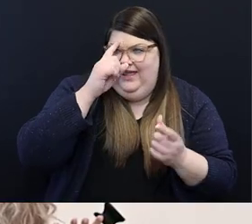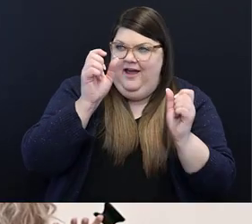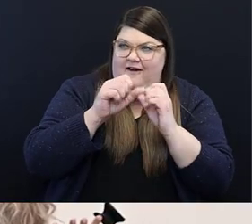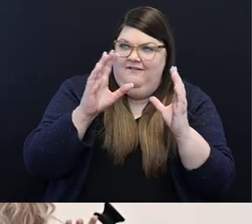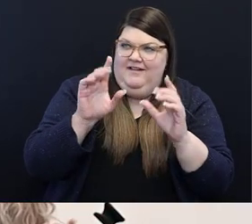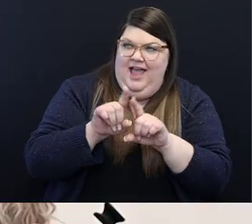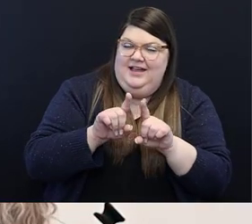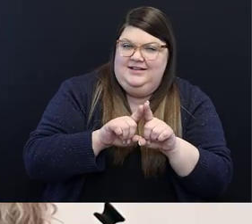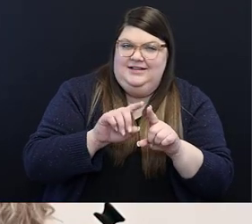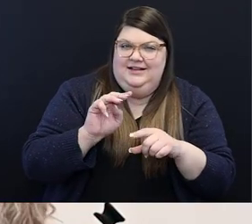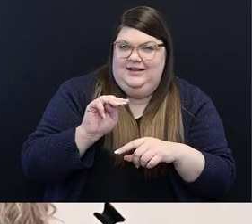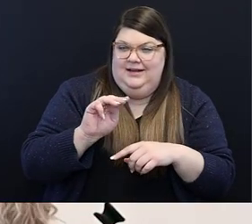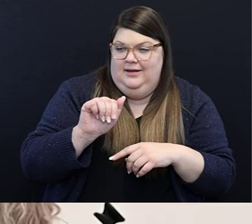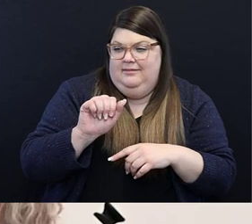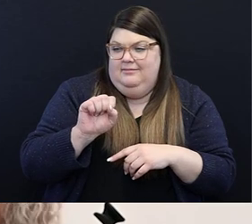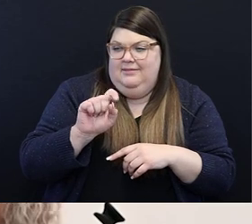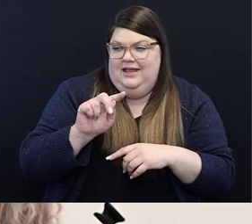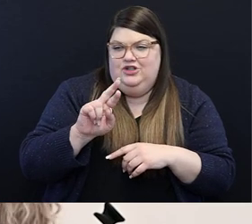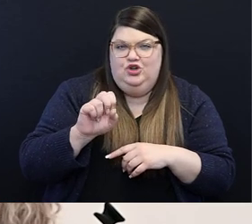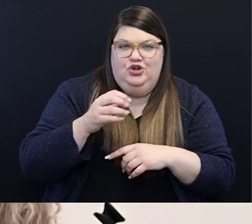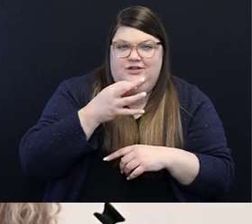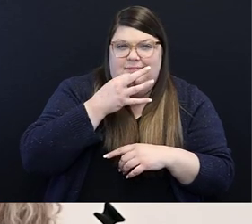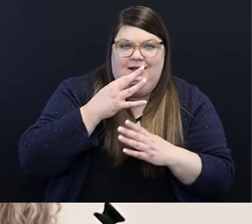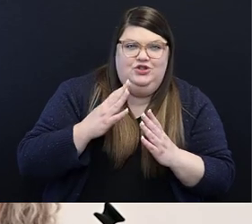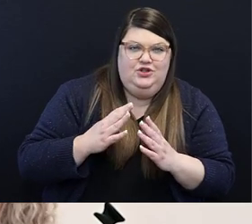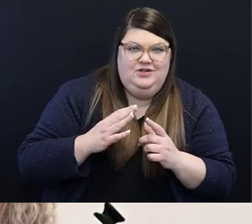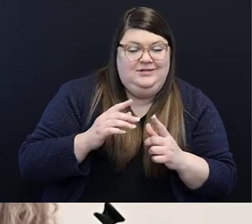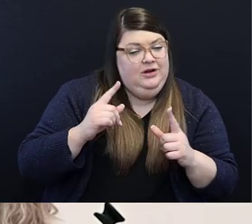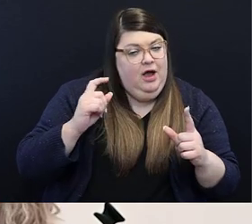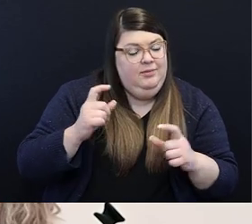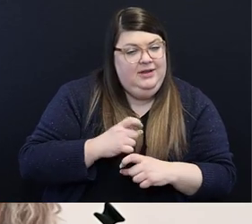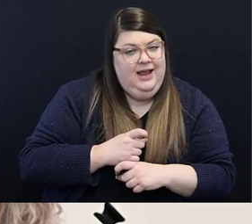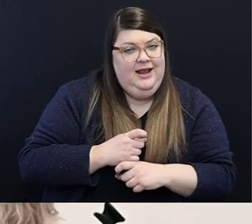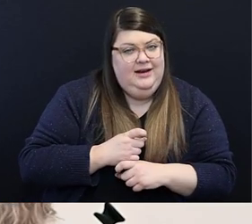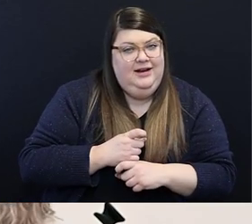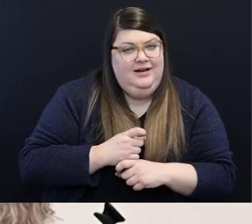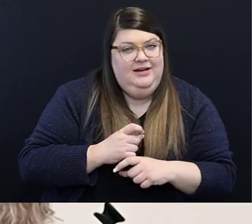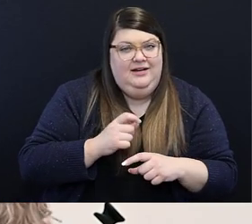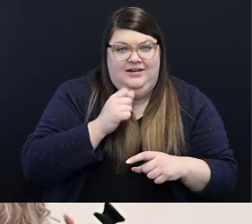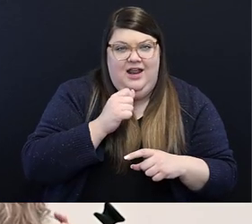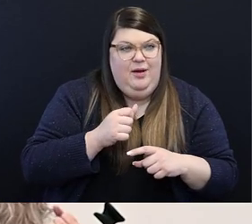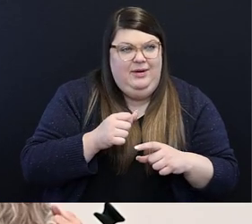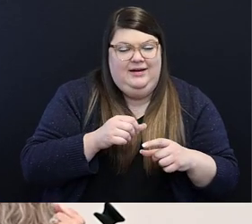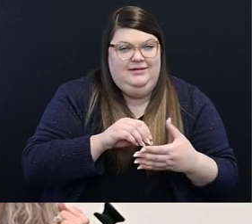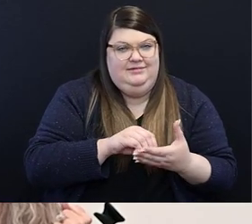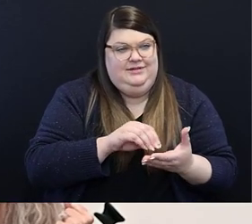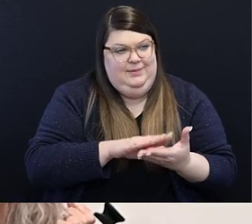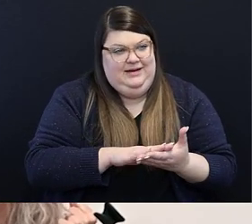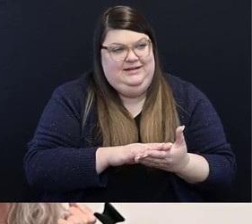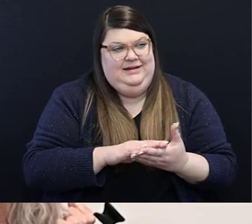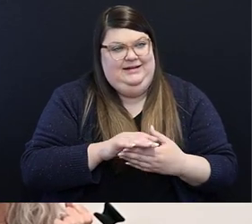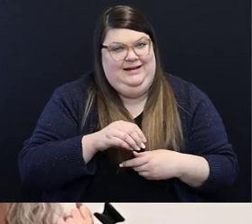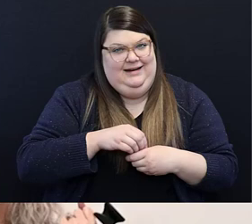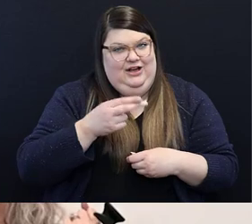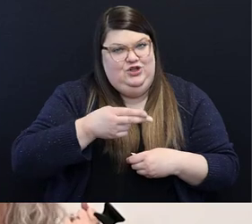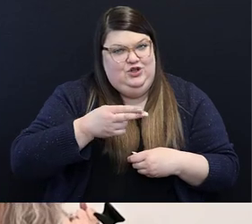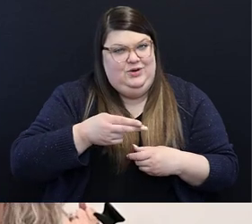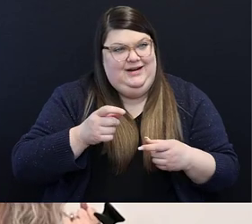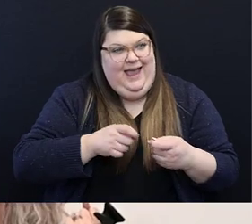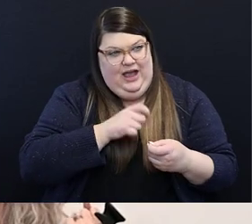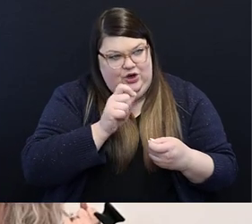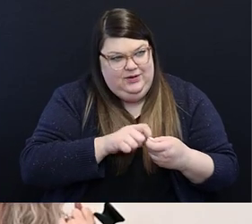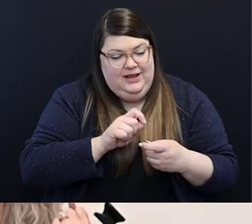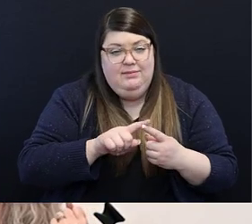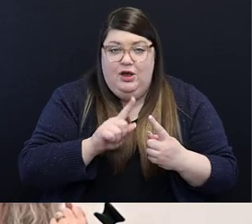as the masters. I mean, it's a complicated moment that has not been historicized accurately, sure. but there are really